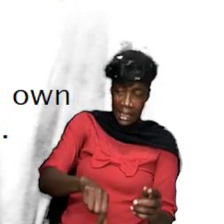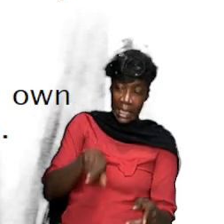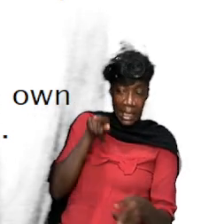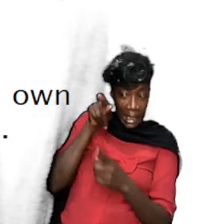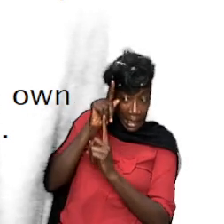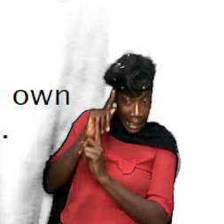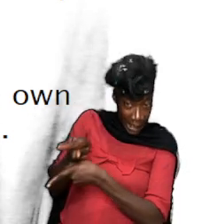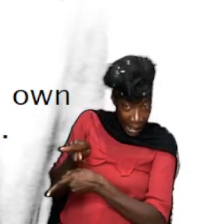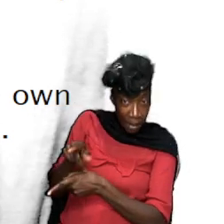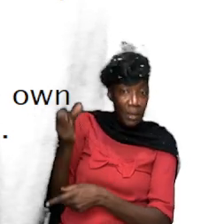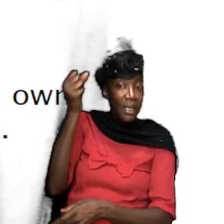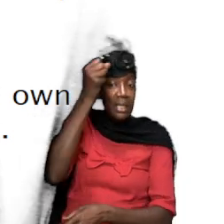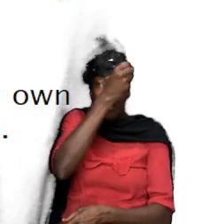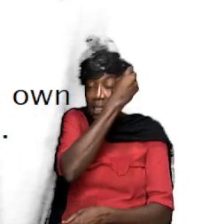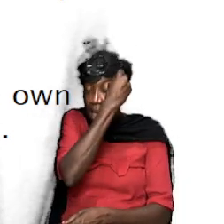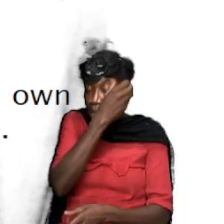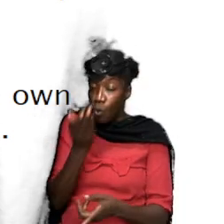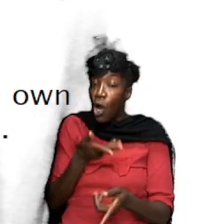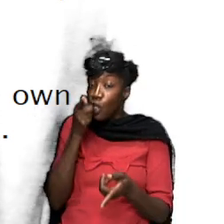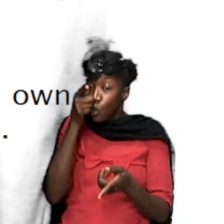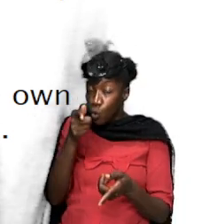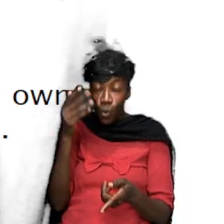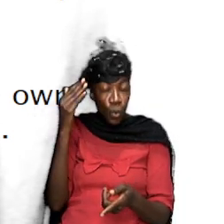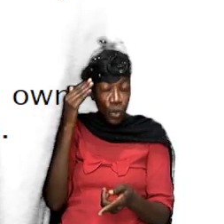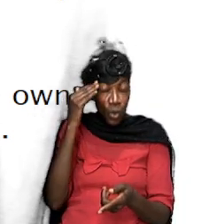I would also like us to know tonight